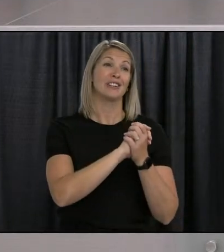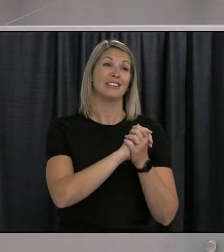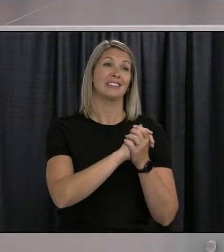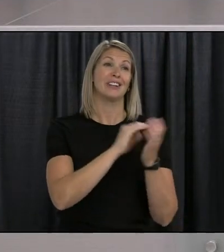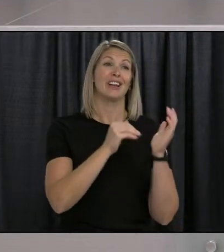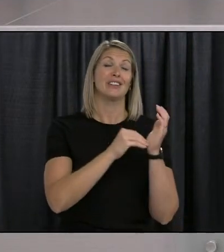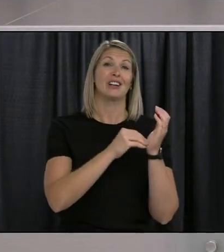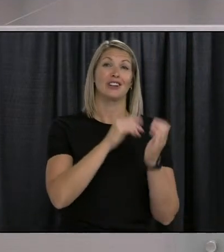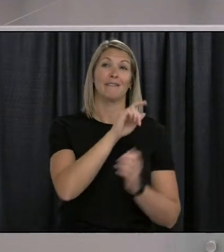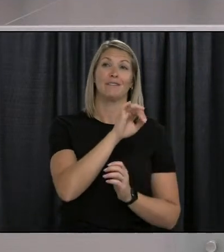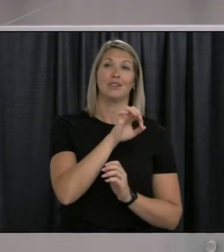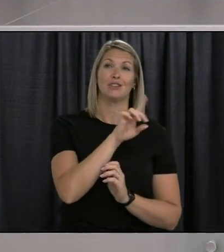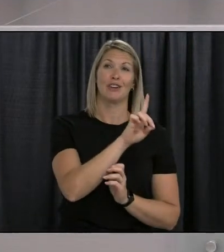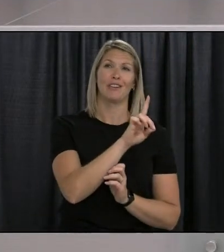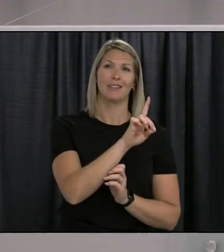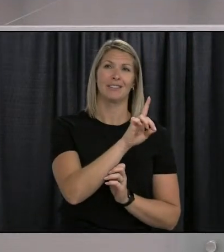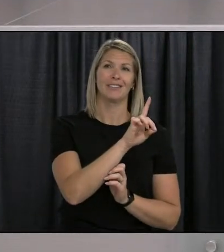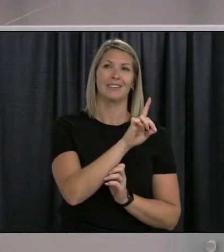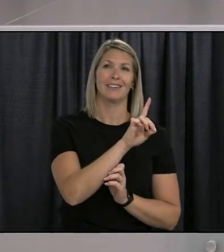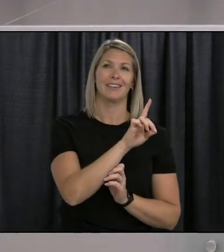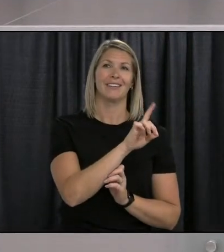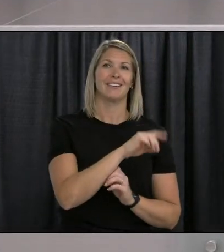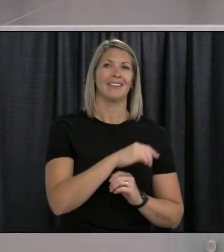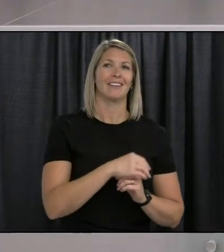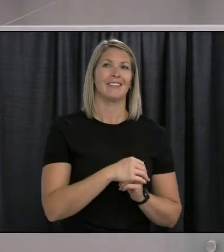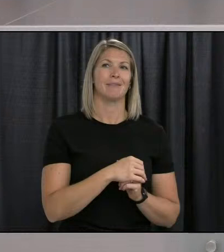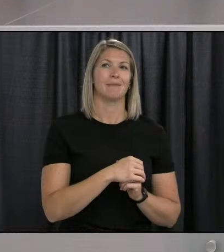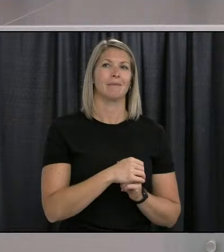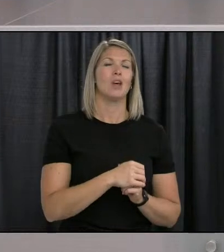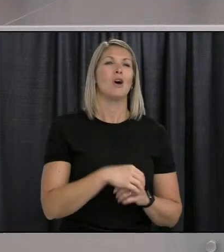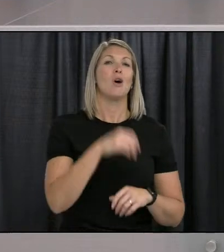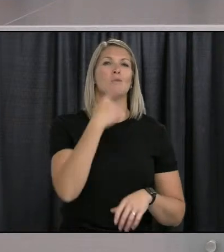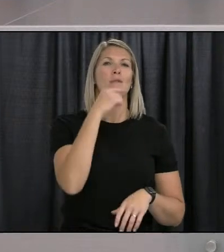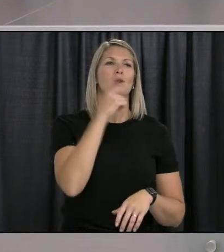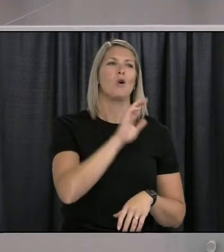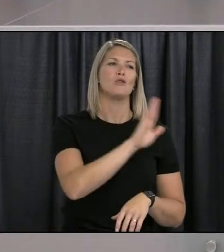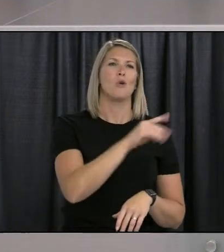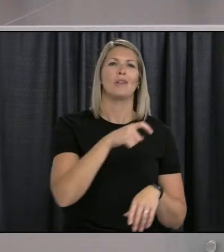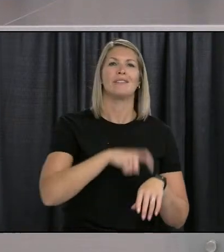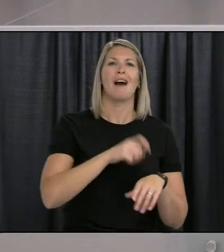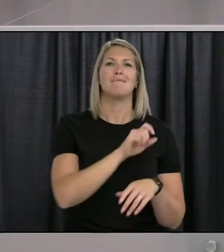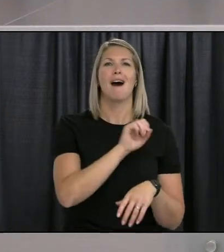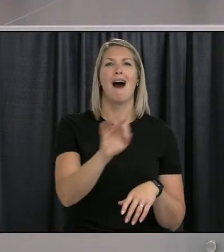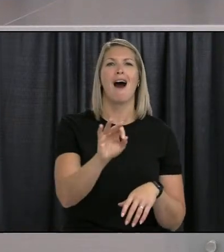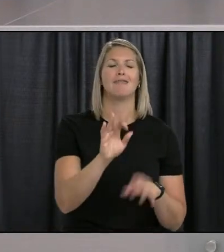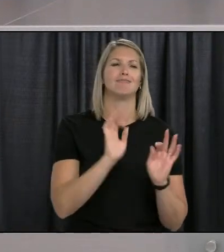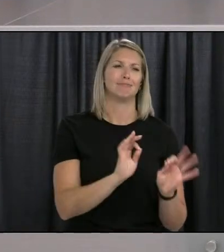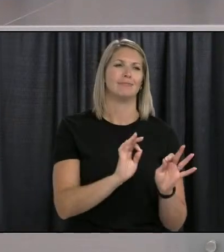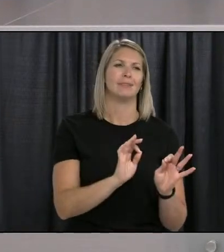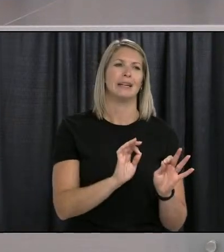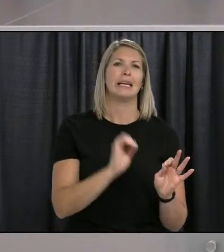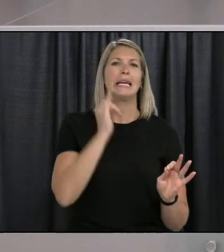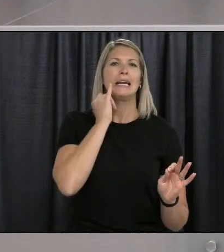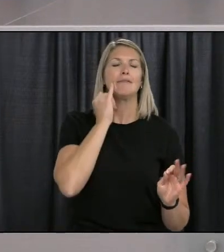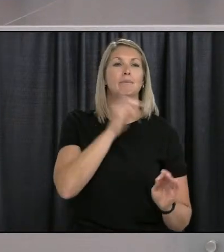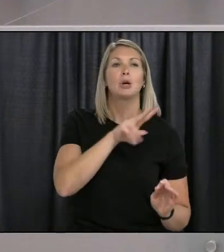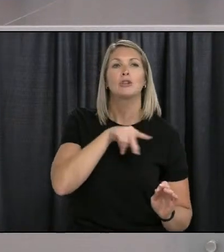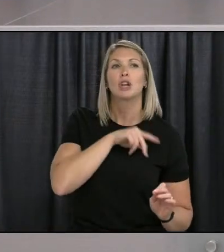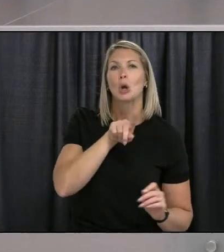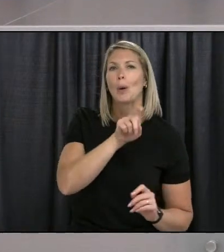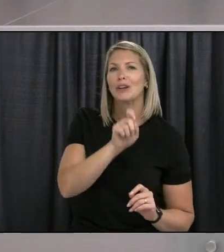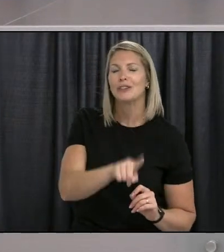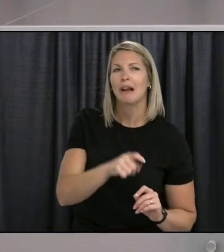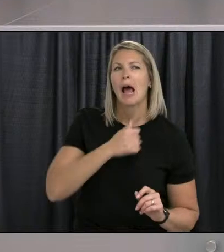Fitzgerald, well-deserved. I don't know, I think some people might be wondering, but if it's a personal question, I apologize, but I'm wondering if you